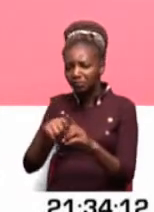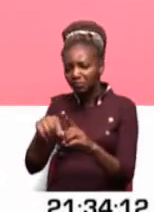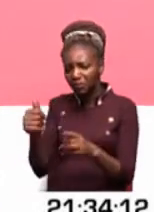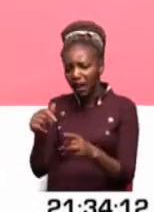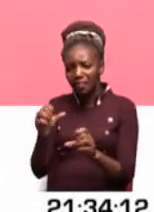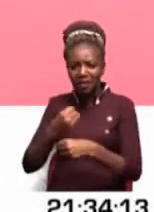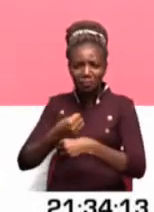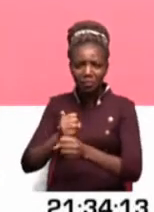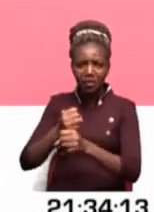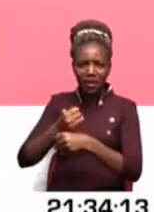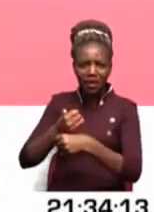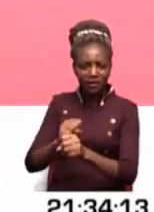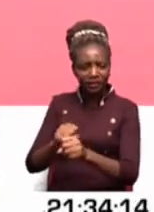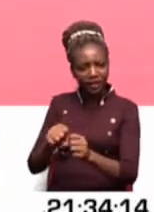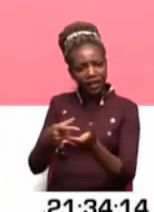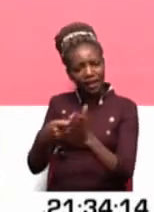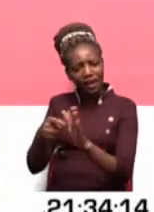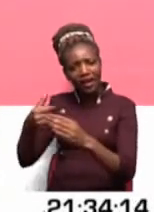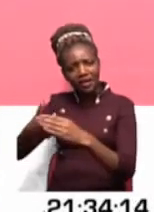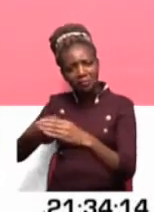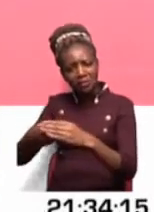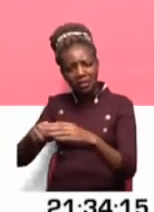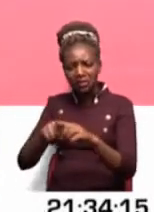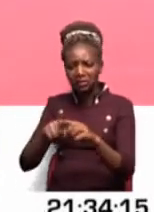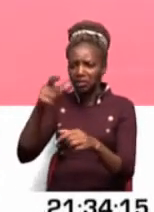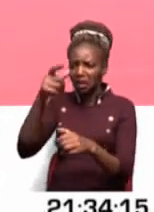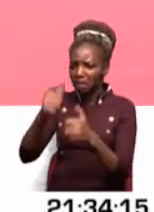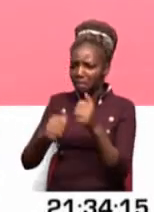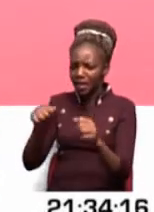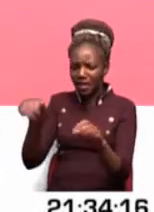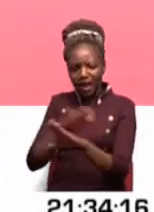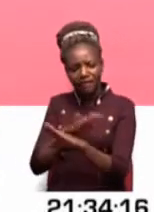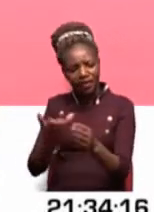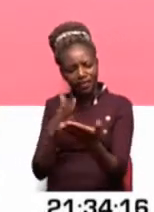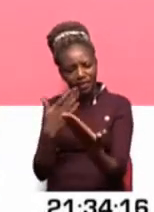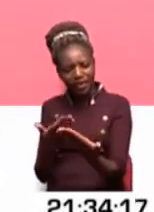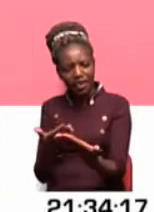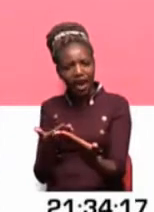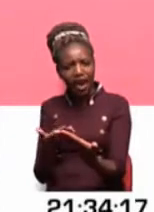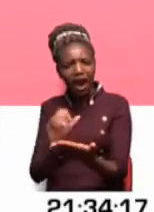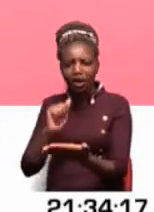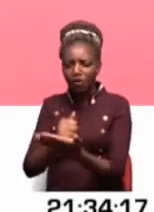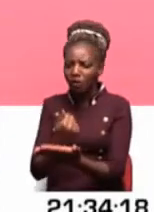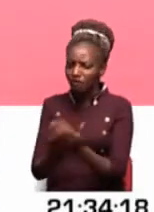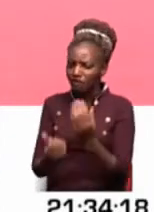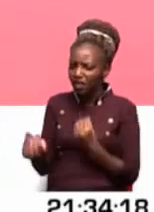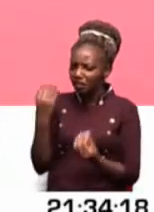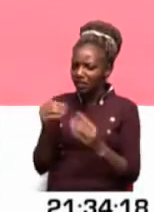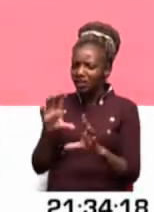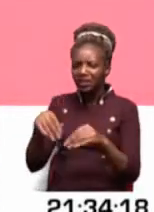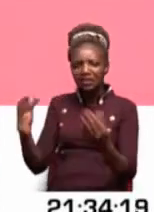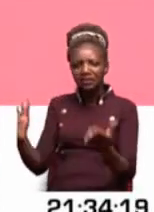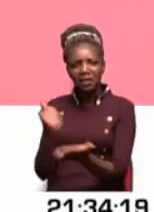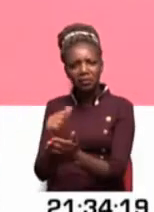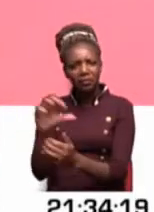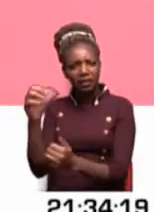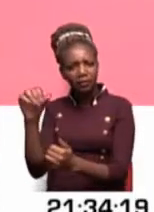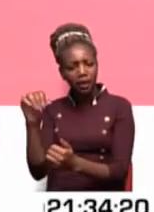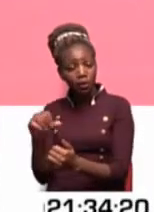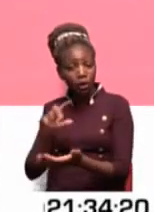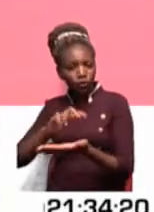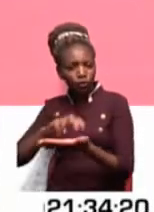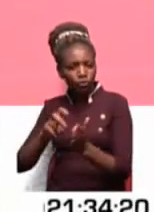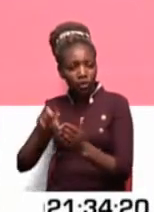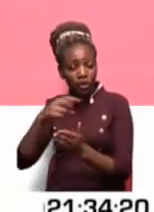maize to milk, all of these are not coffee, tea, are not able to create jobs, etc. So you have a